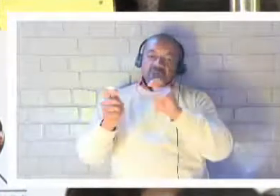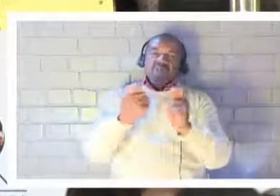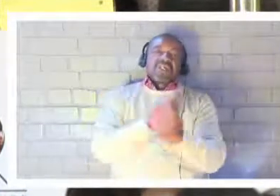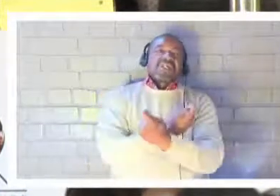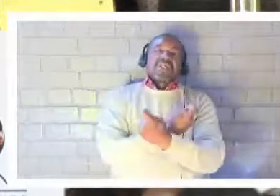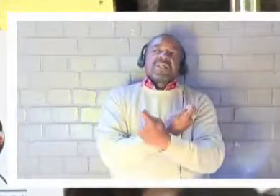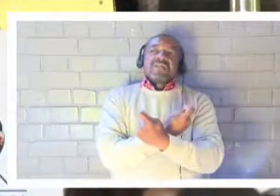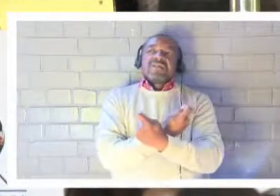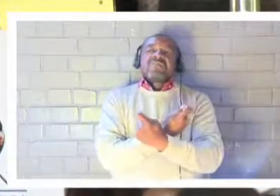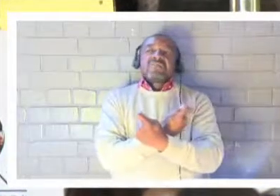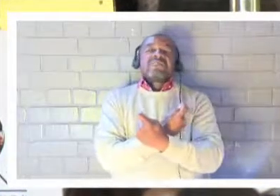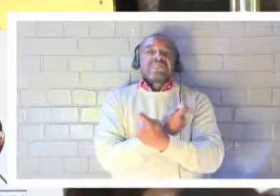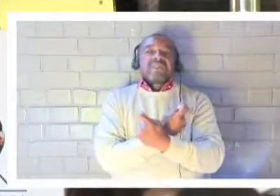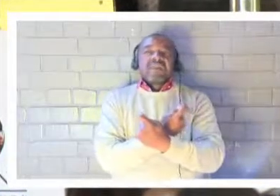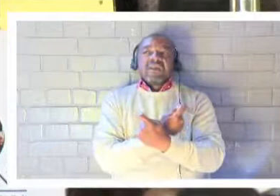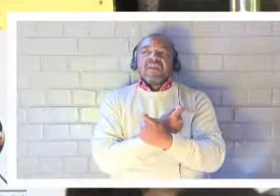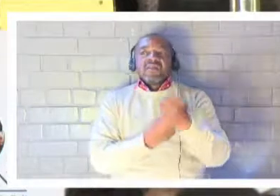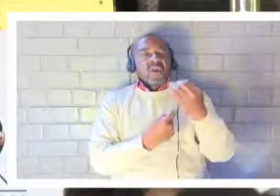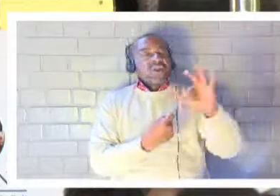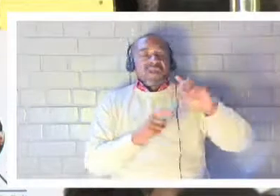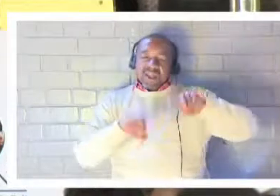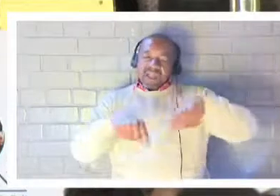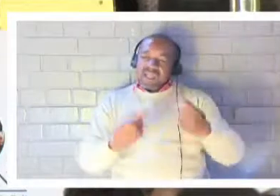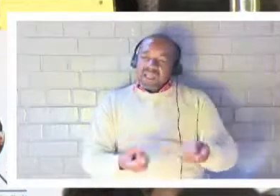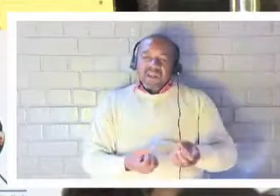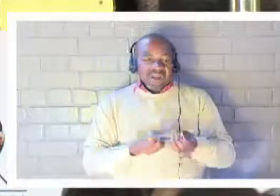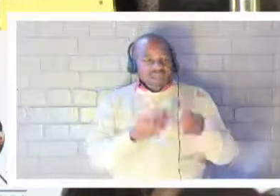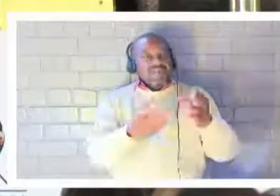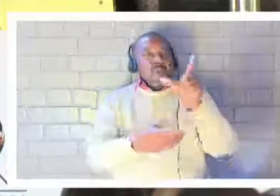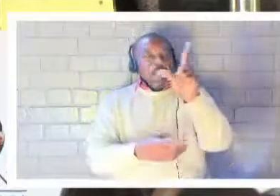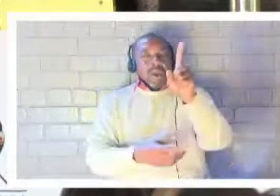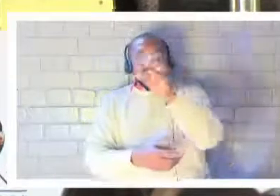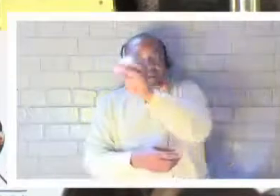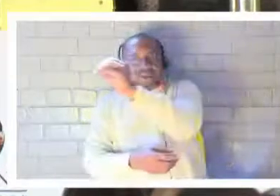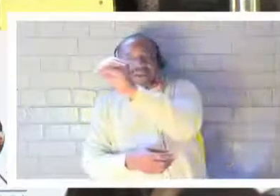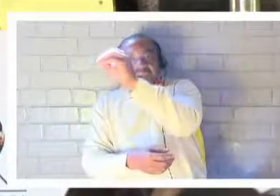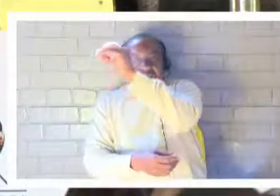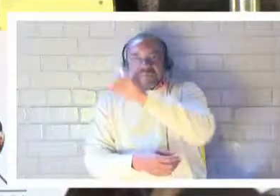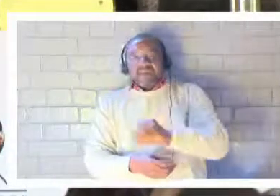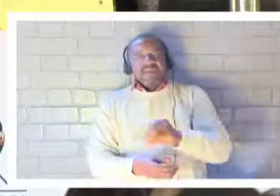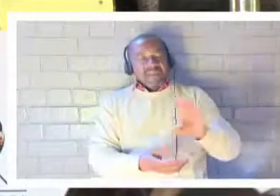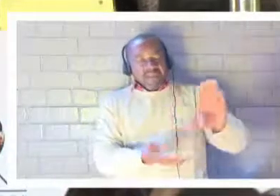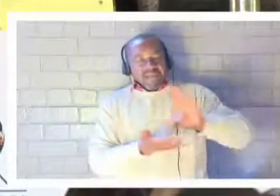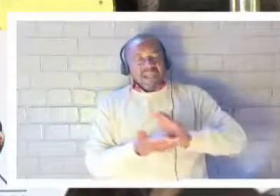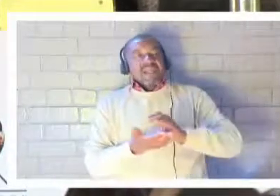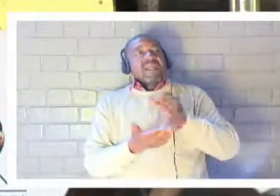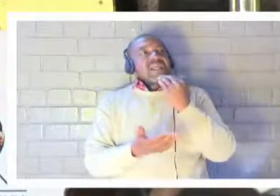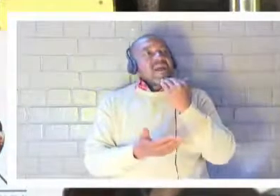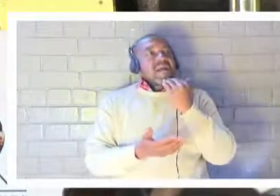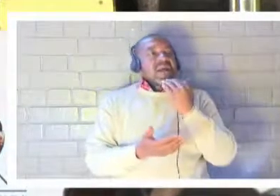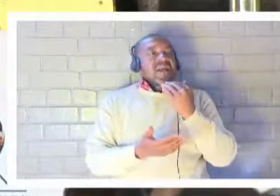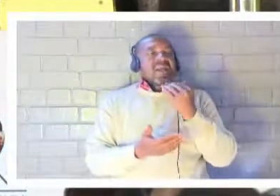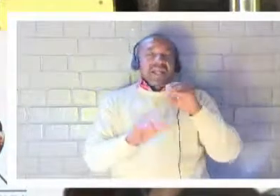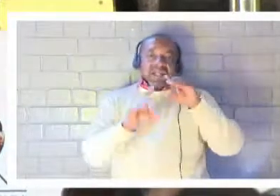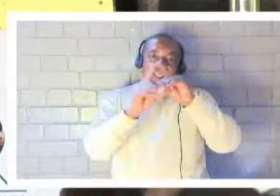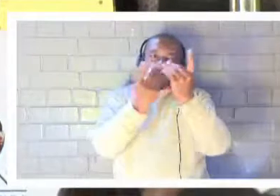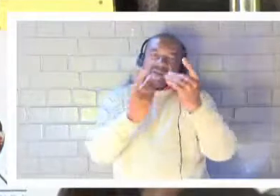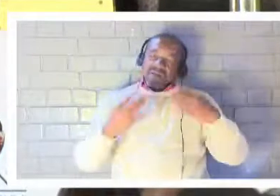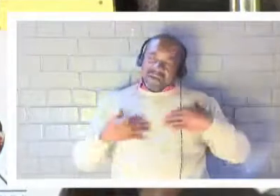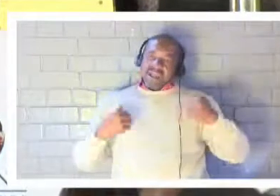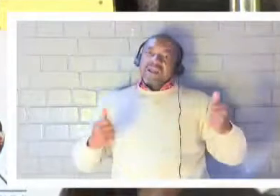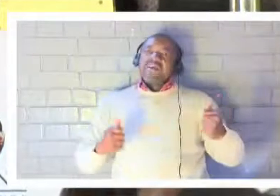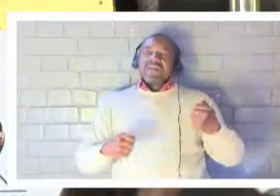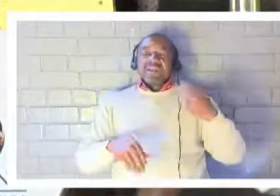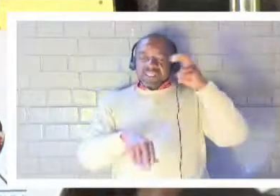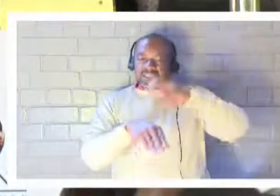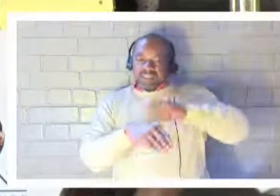allocation 90-10. If it's not possible to give 100% of the budget to the institution or to health, we need to